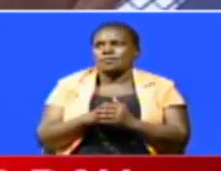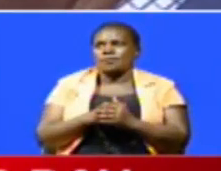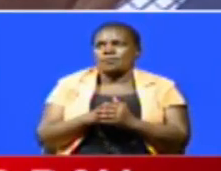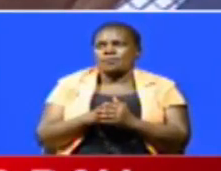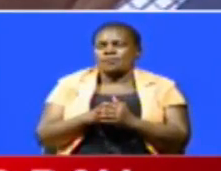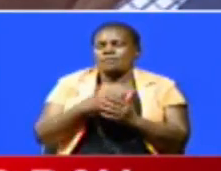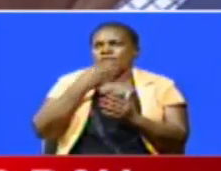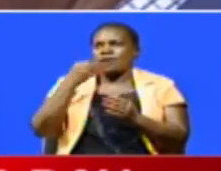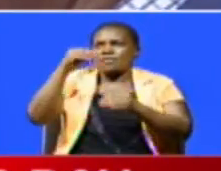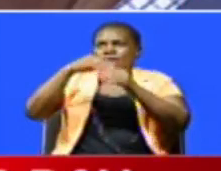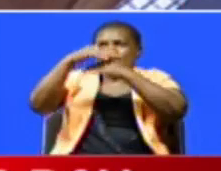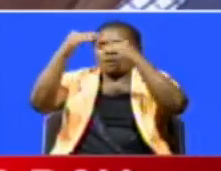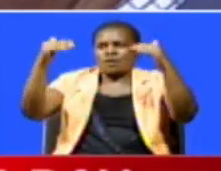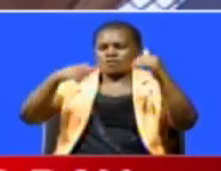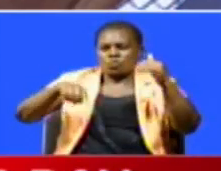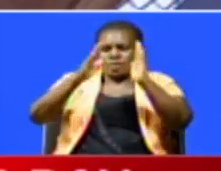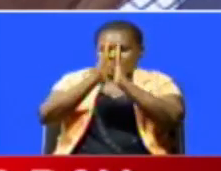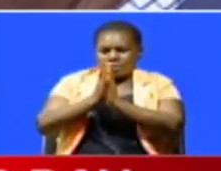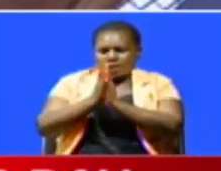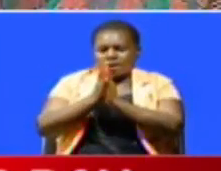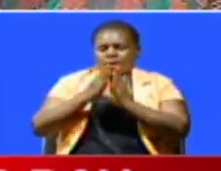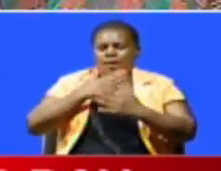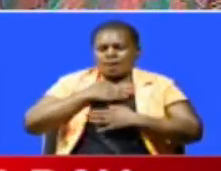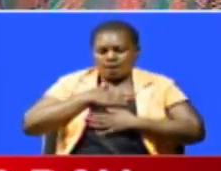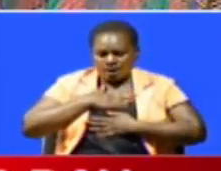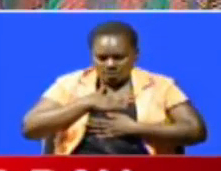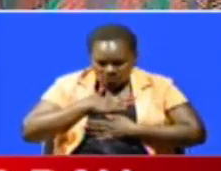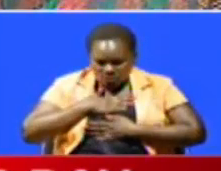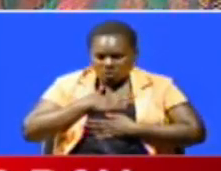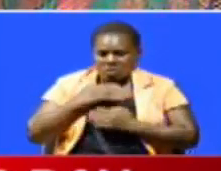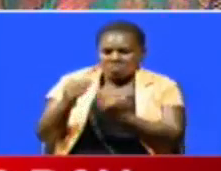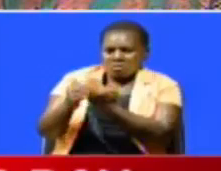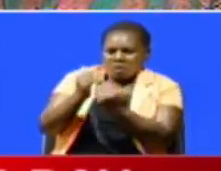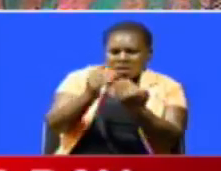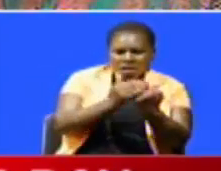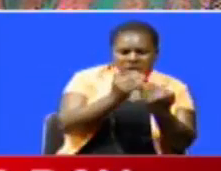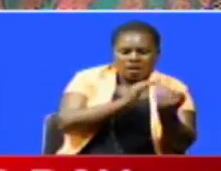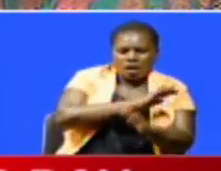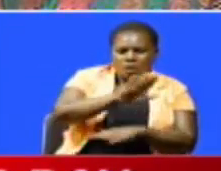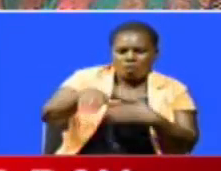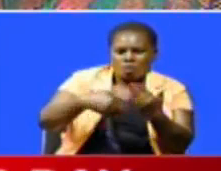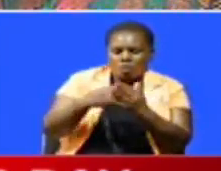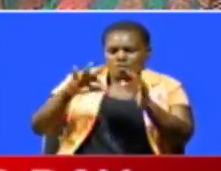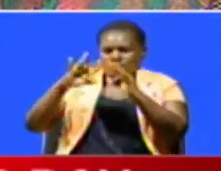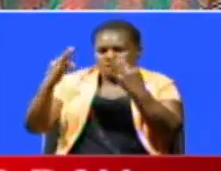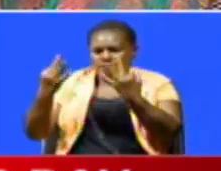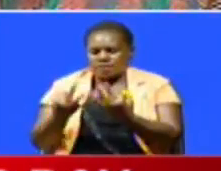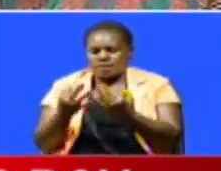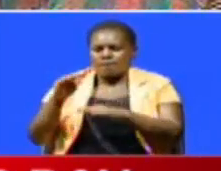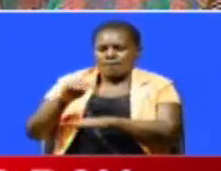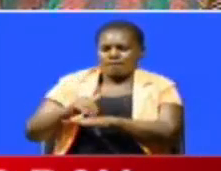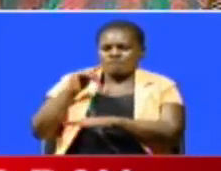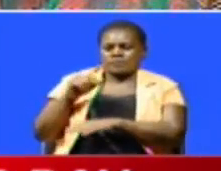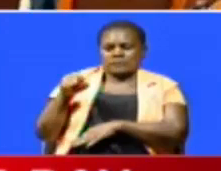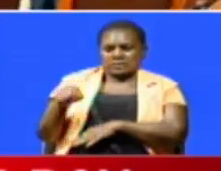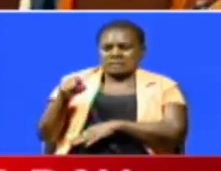Heavenly Father, is our humble prayer. May you take care of all the families that are affected by